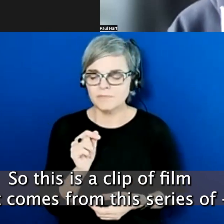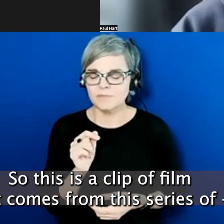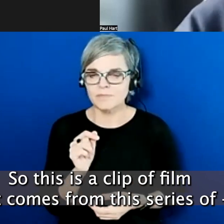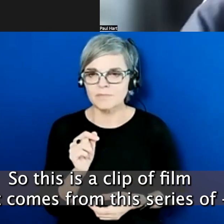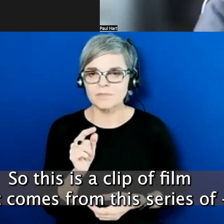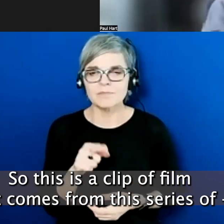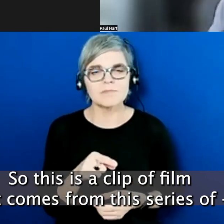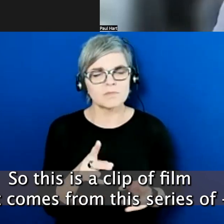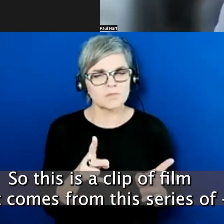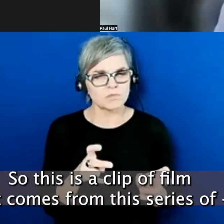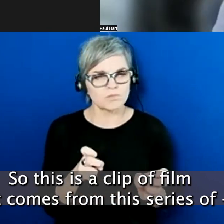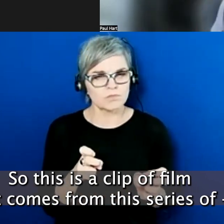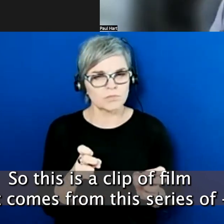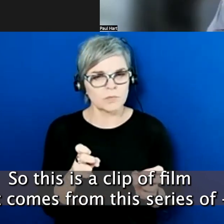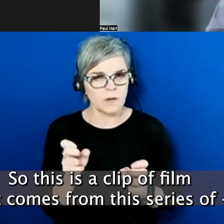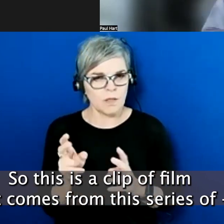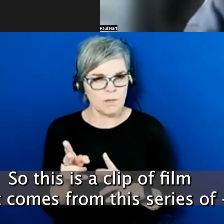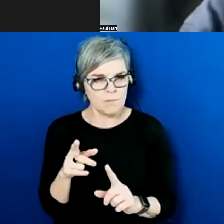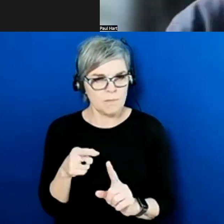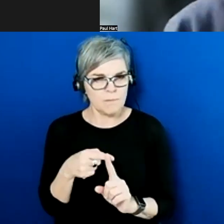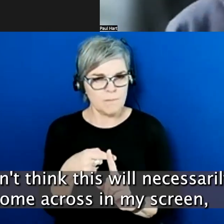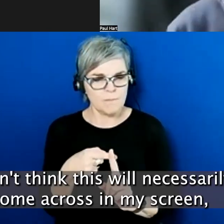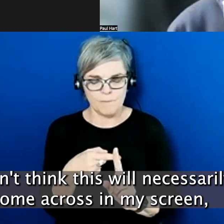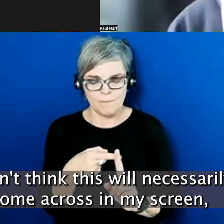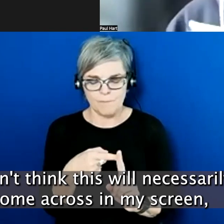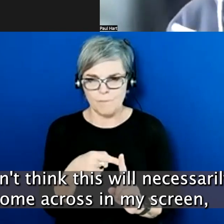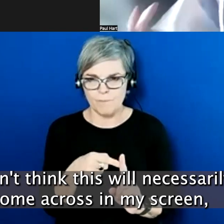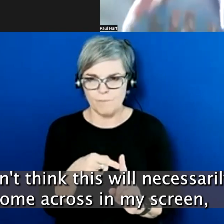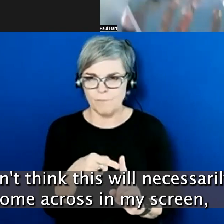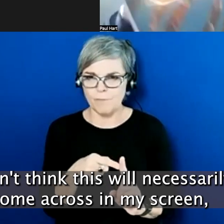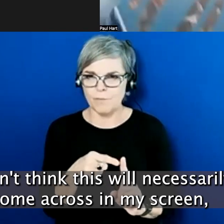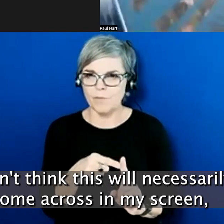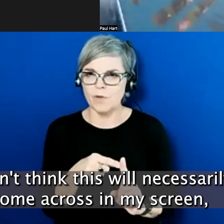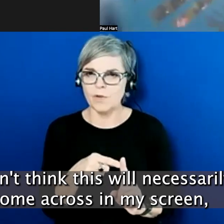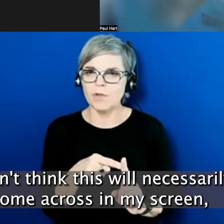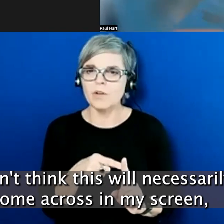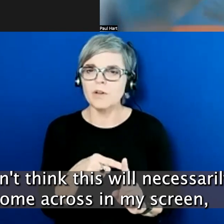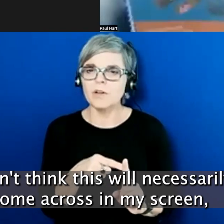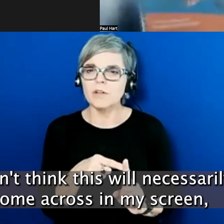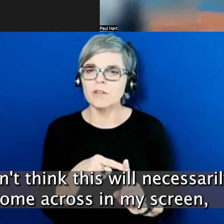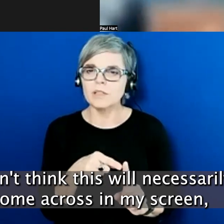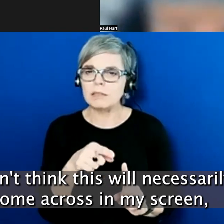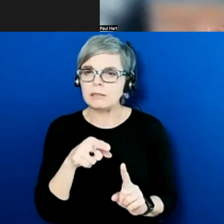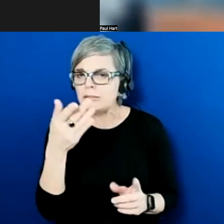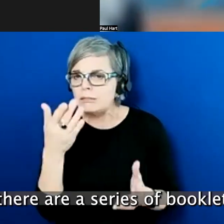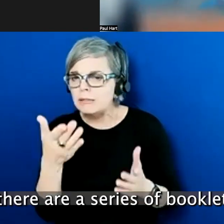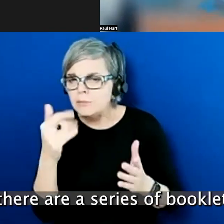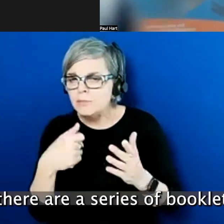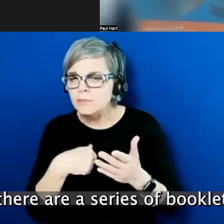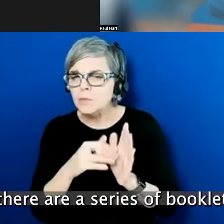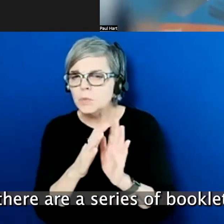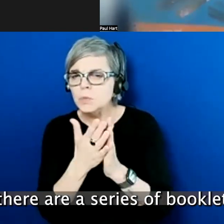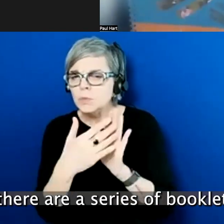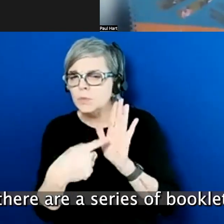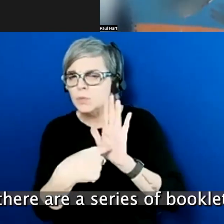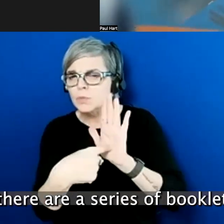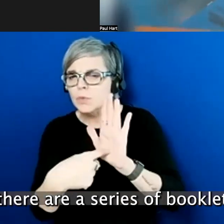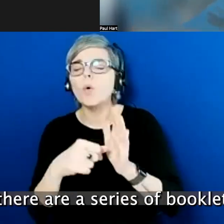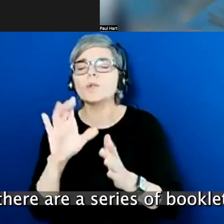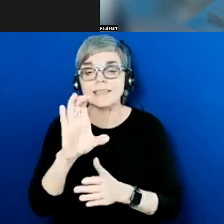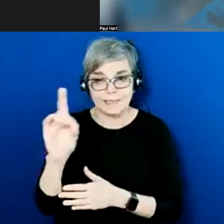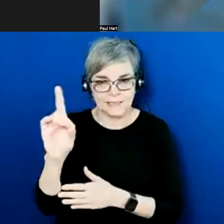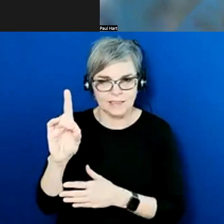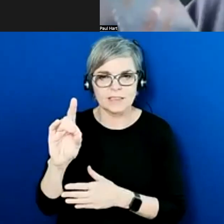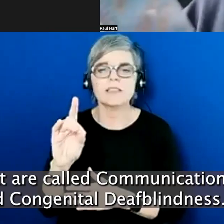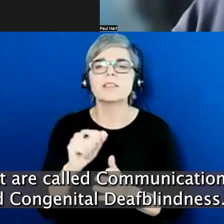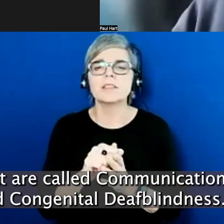that comes from the series of, I don't think this will necessarily come across on my screen, but there are a series of